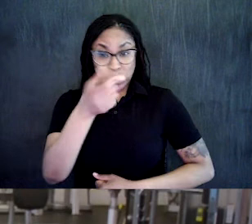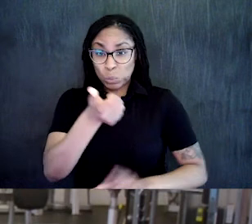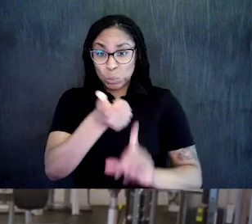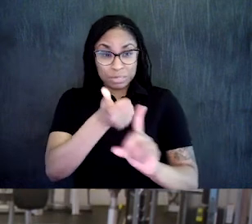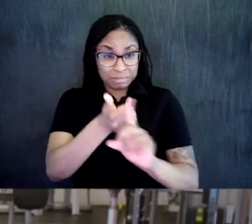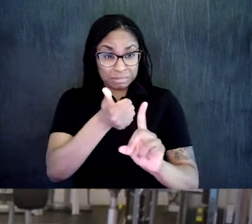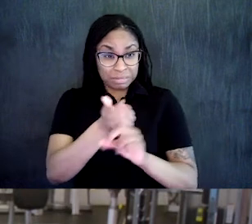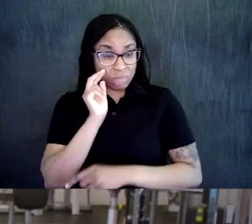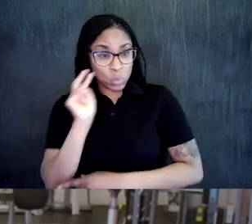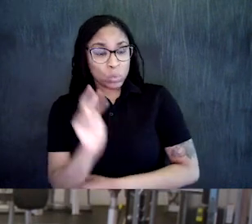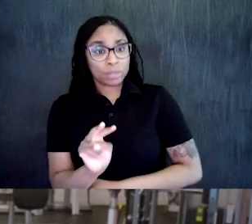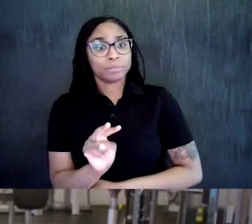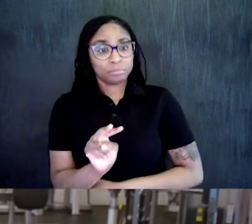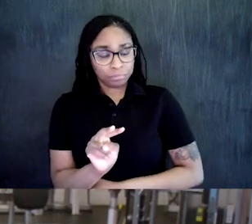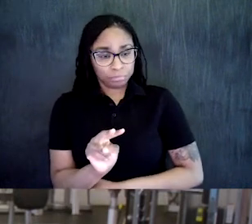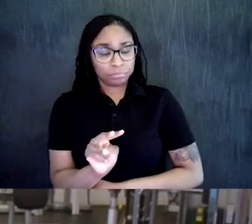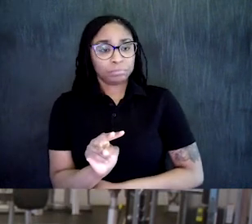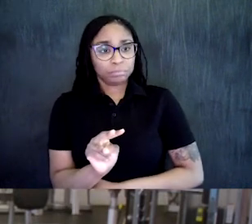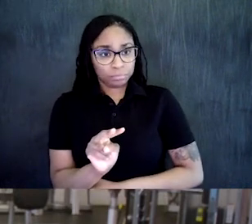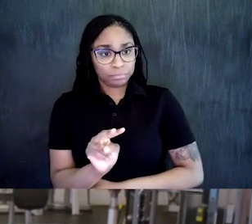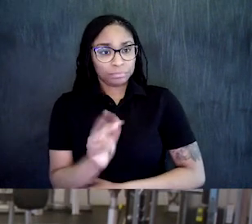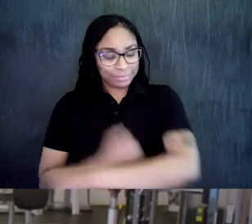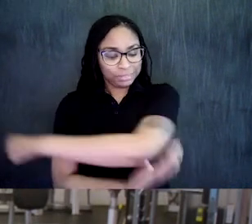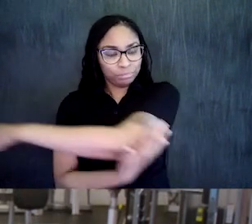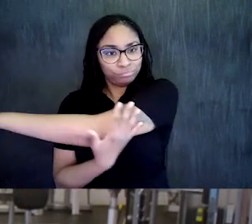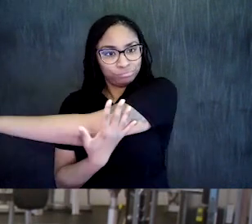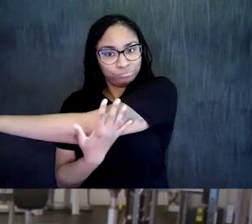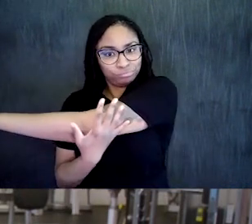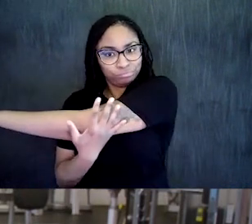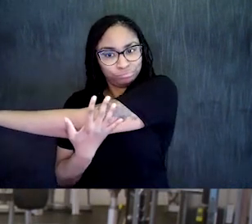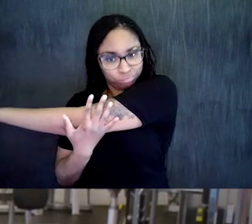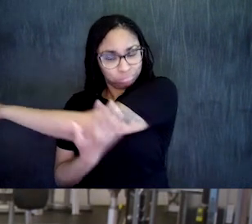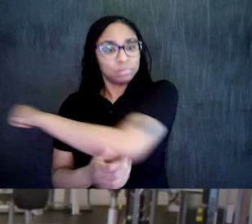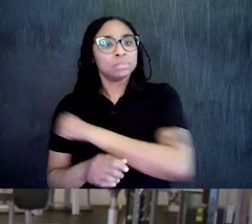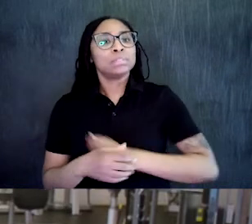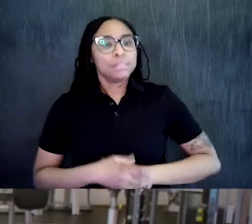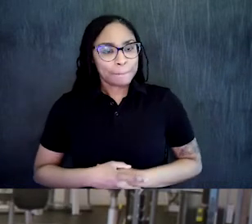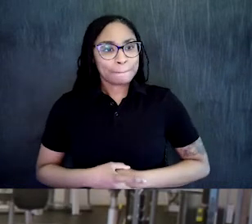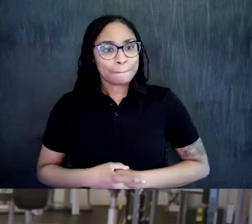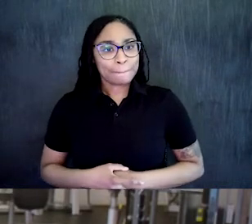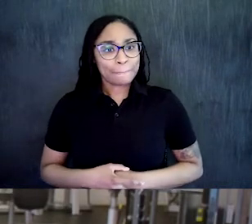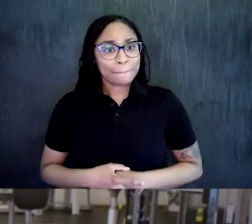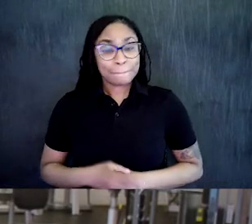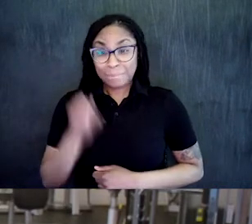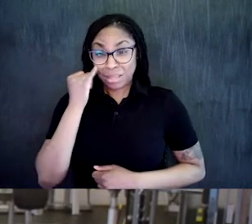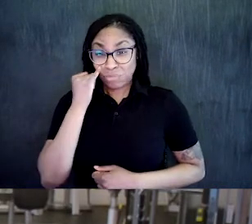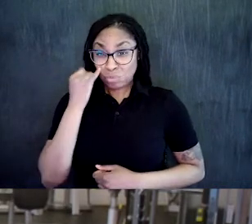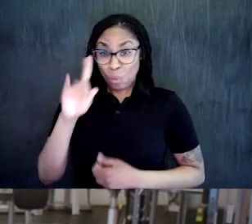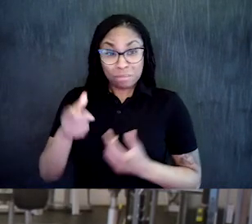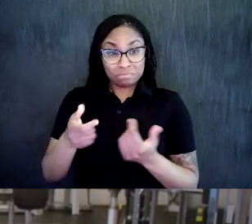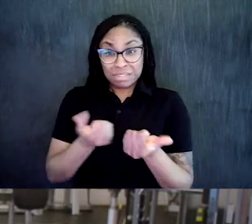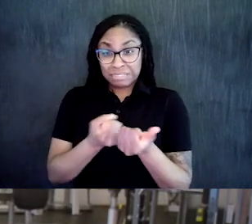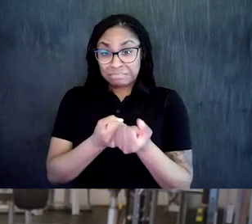wrist, place the hand at the shoulder, brace, and then gentle pull. All right, once again, turn the head if you need it, and